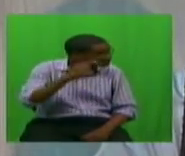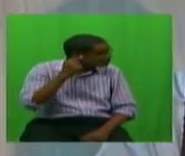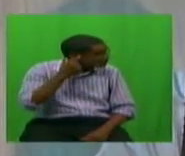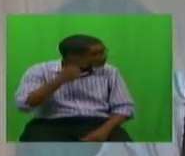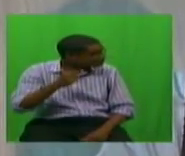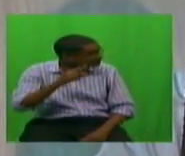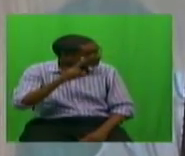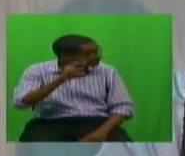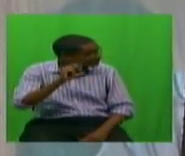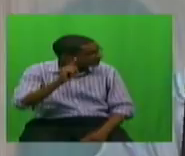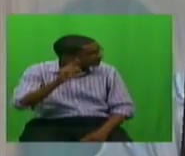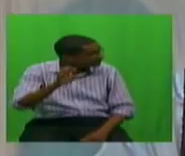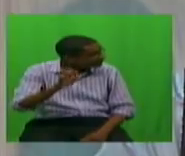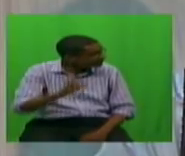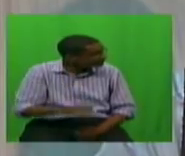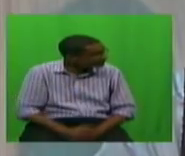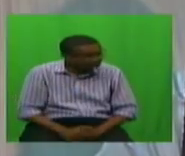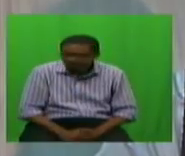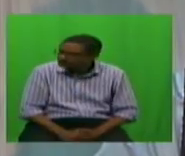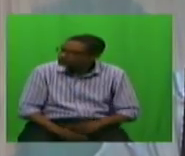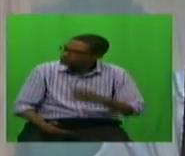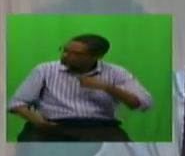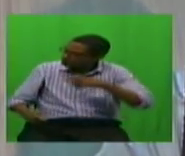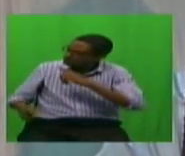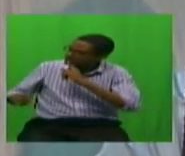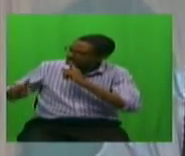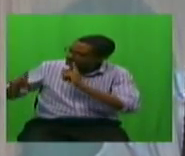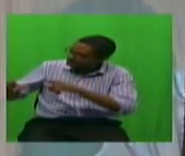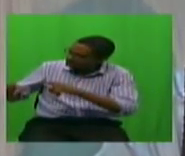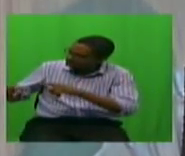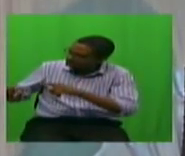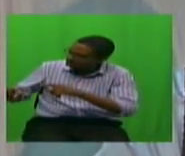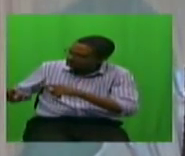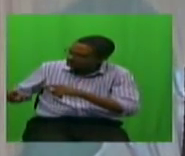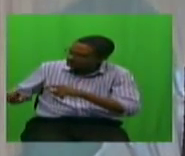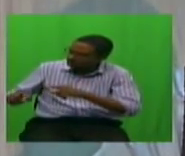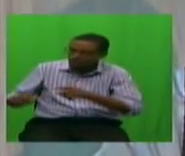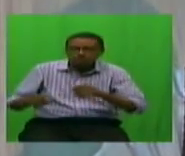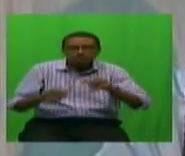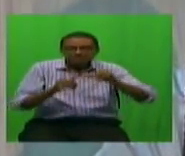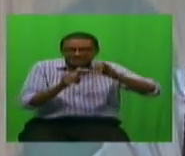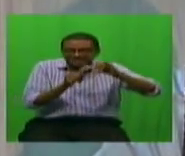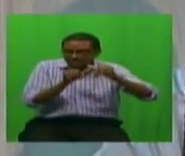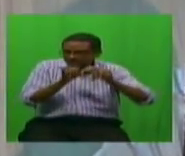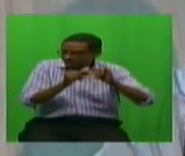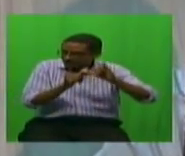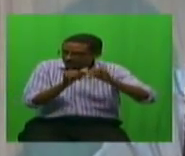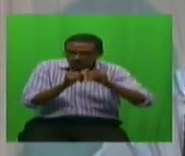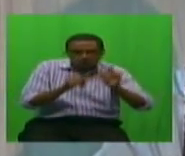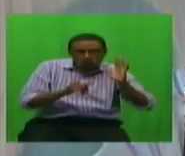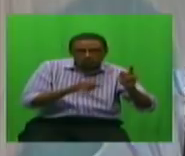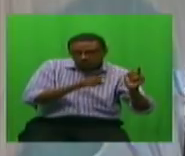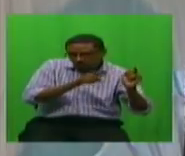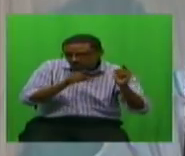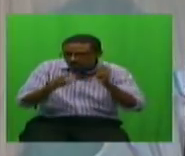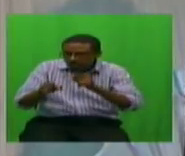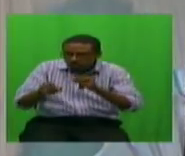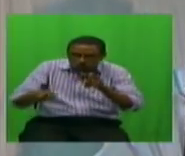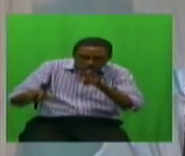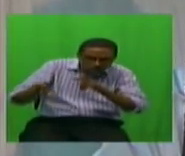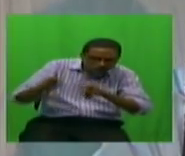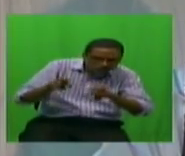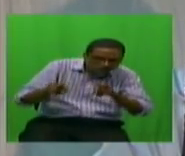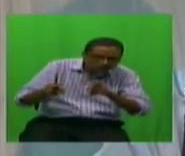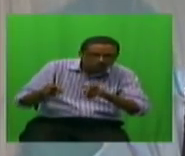did describe it as a basin. Yeah, but we just answered that exact question. We said that the experts are going to look at it. We're going to wait on what the expert report